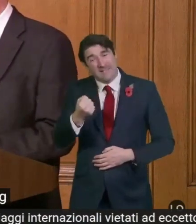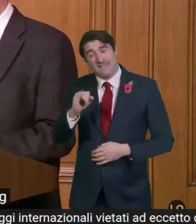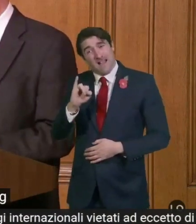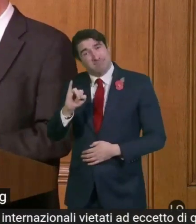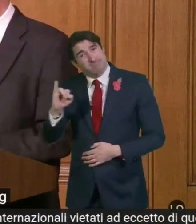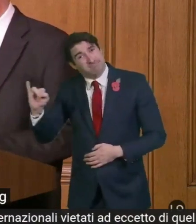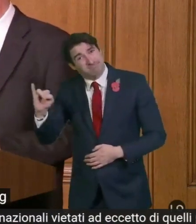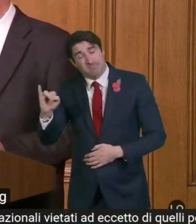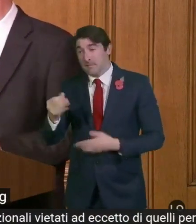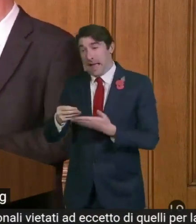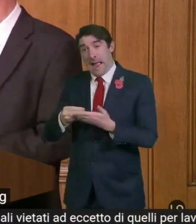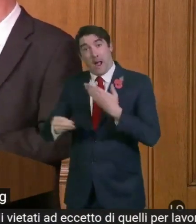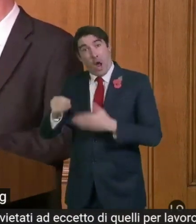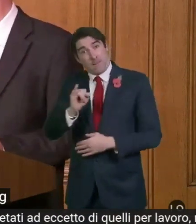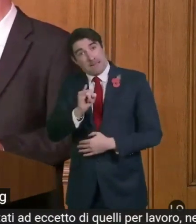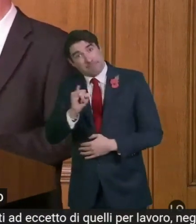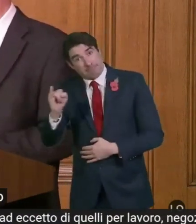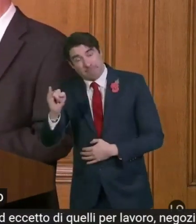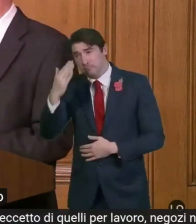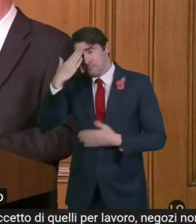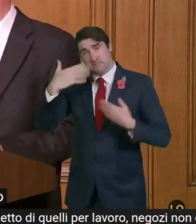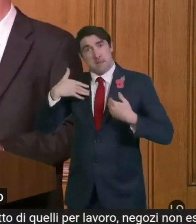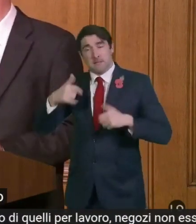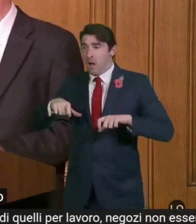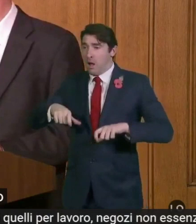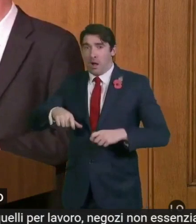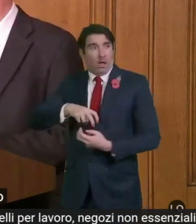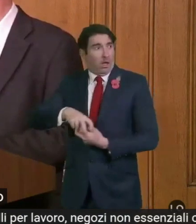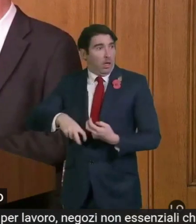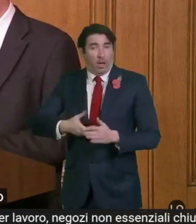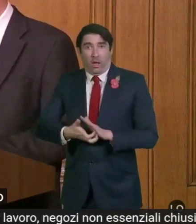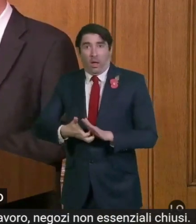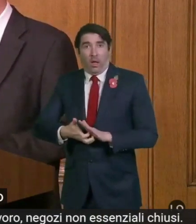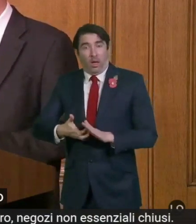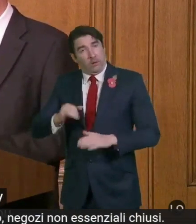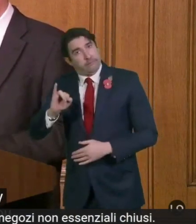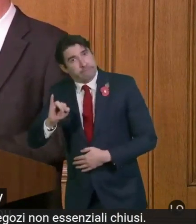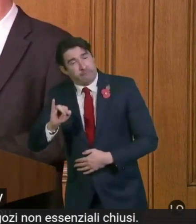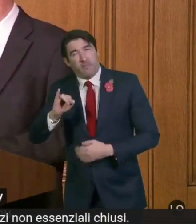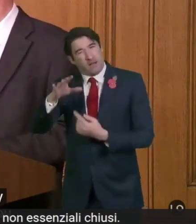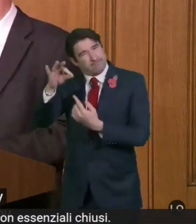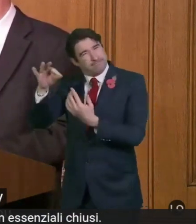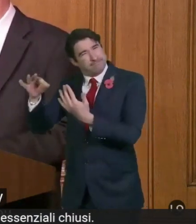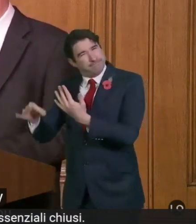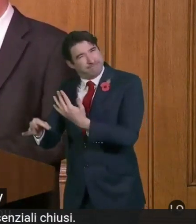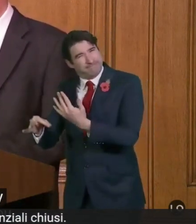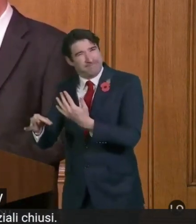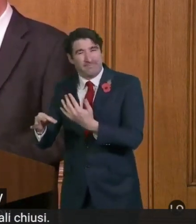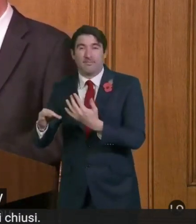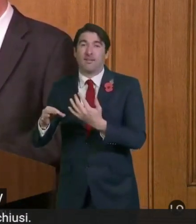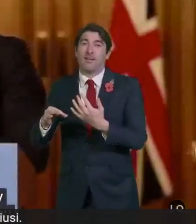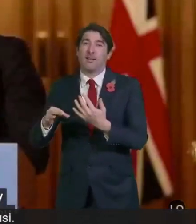do early, but if you do them early, you also come at a very significant cost. And how do you balance those two across one